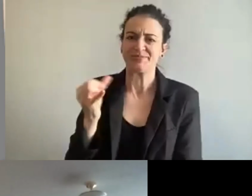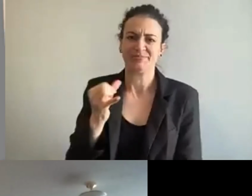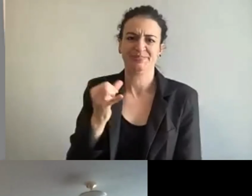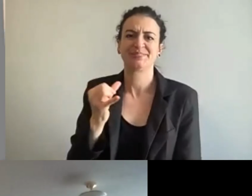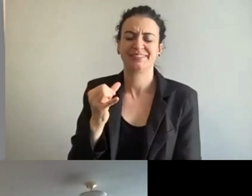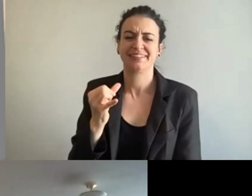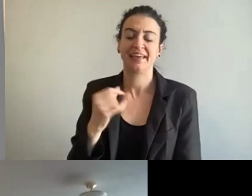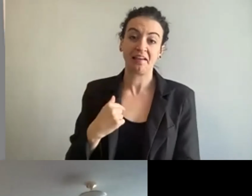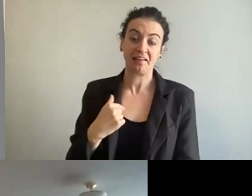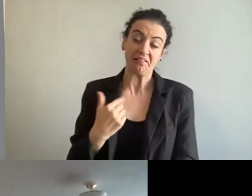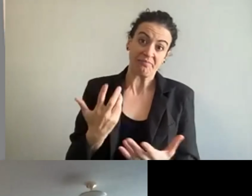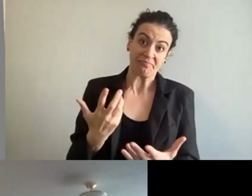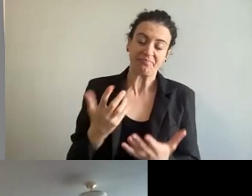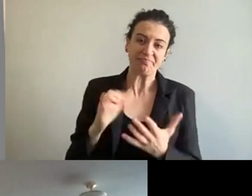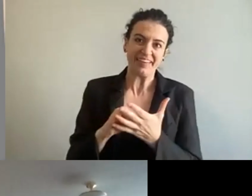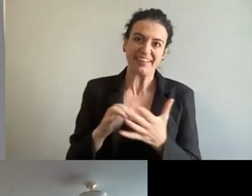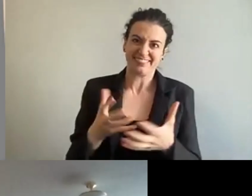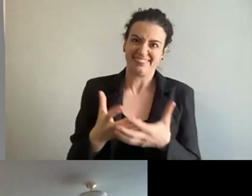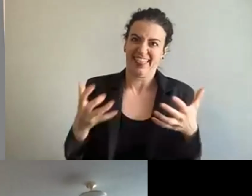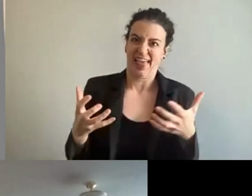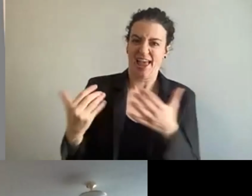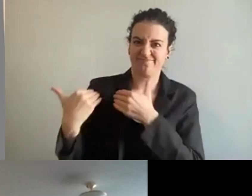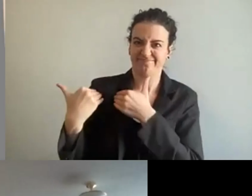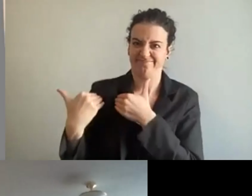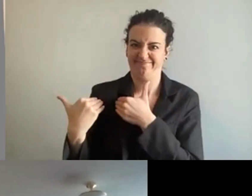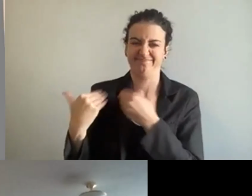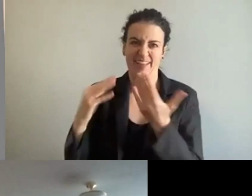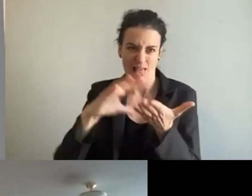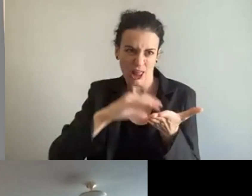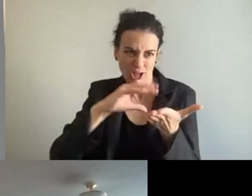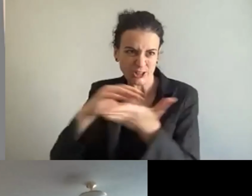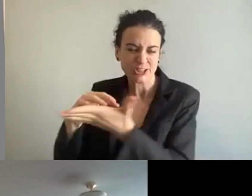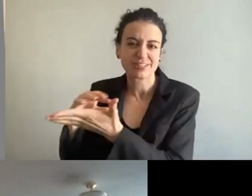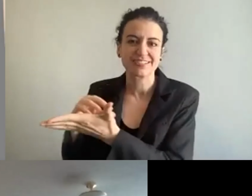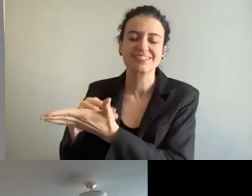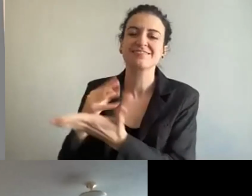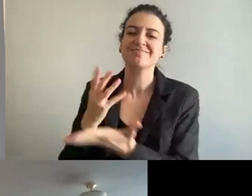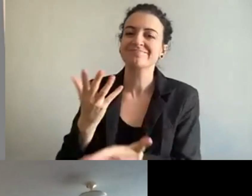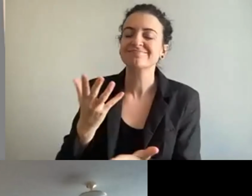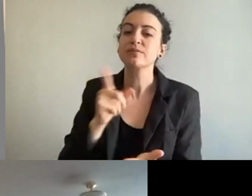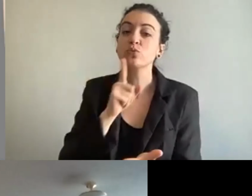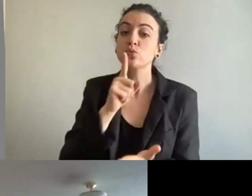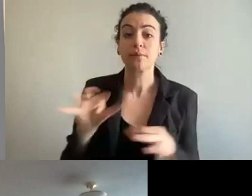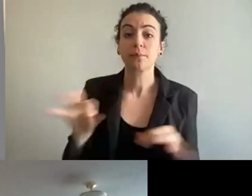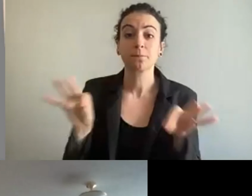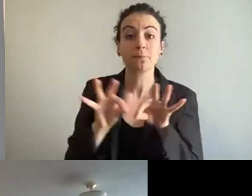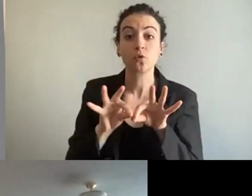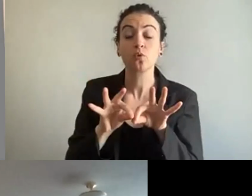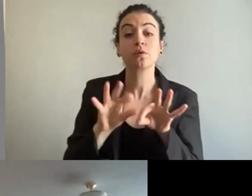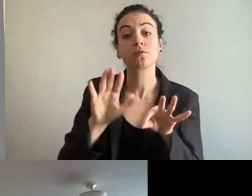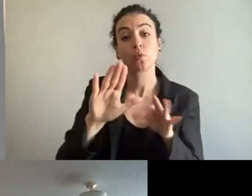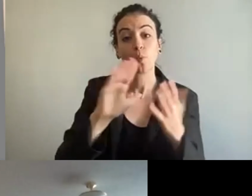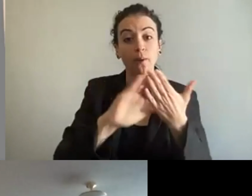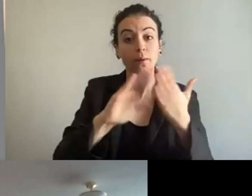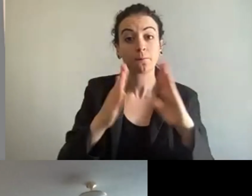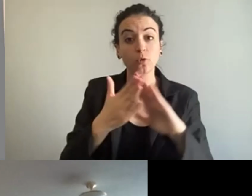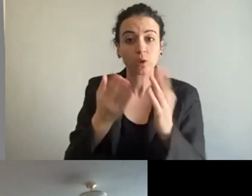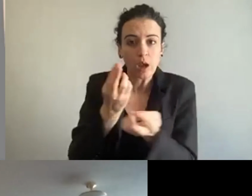a challenge. So it's good to be able to find resources in your community that